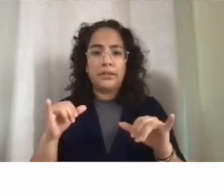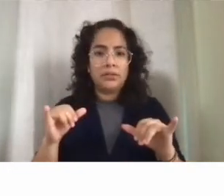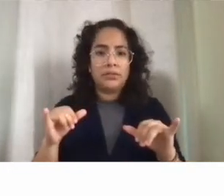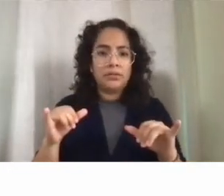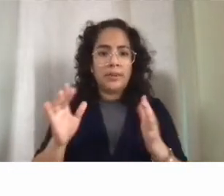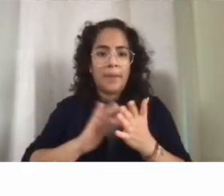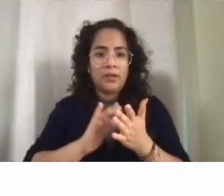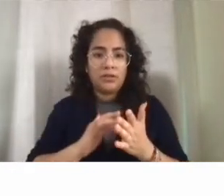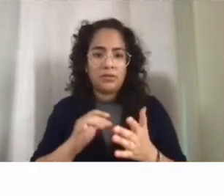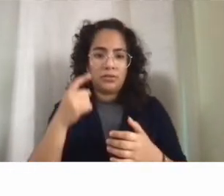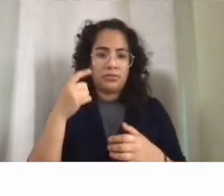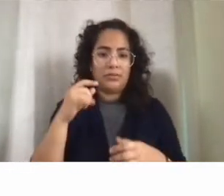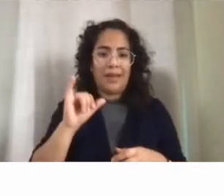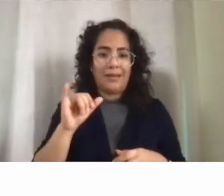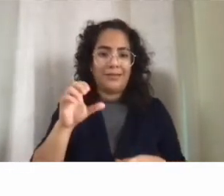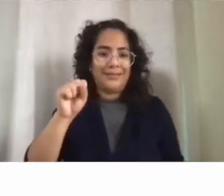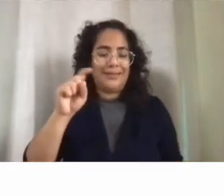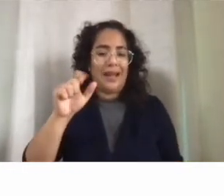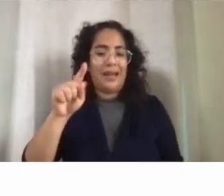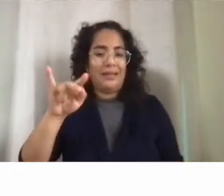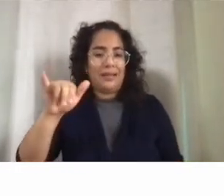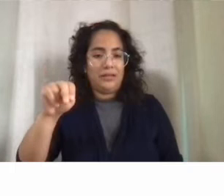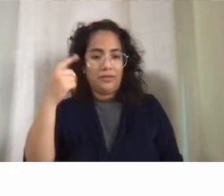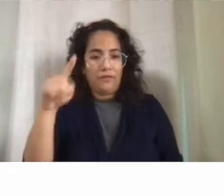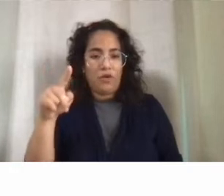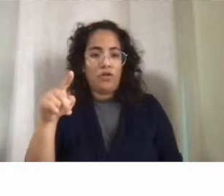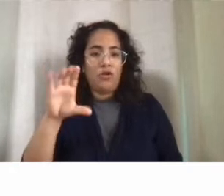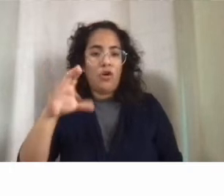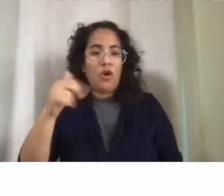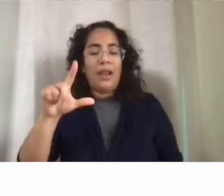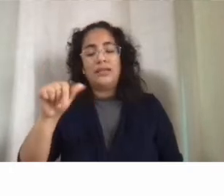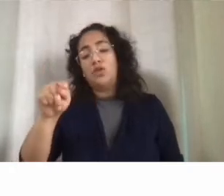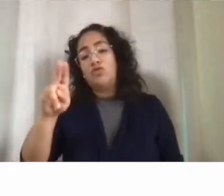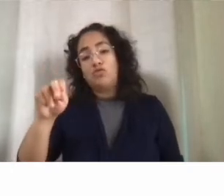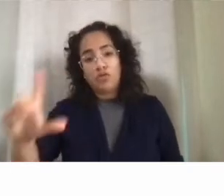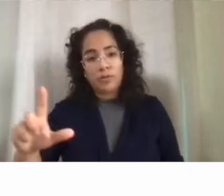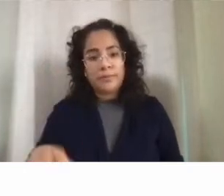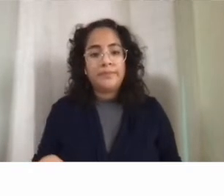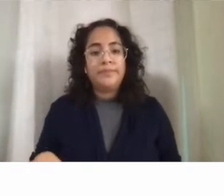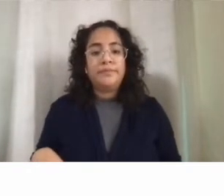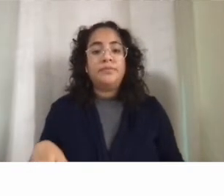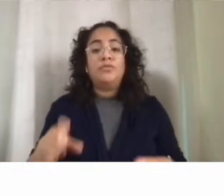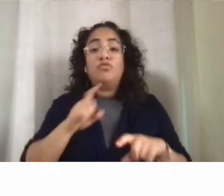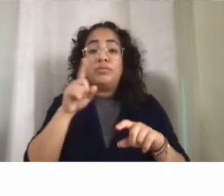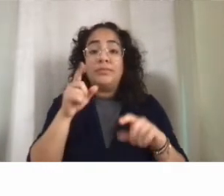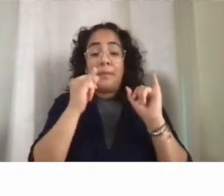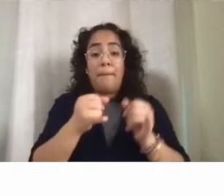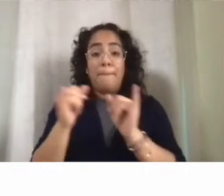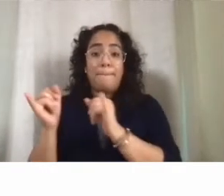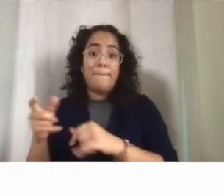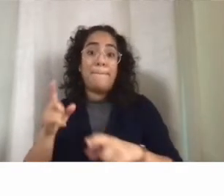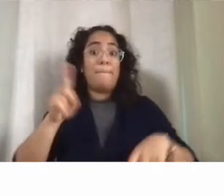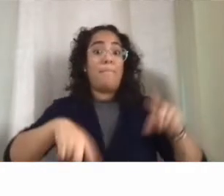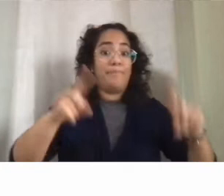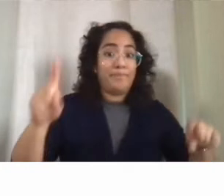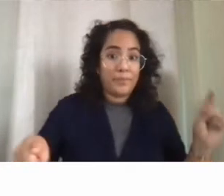for cholesterol. The duration and severity of symptoms vary from person to person, so it's good to have